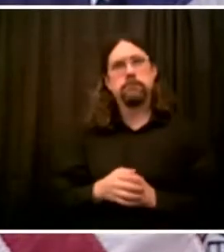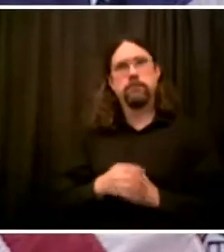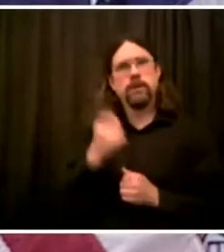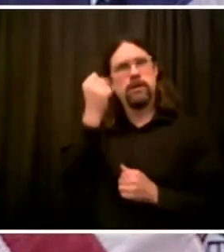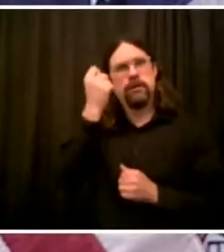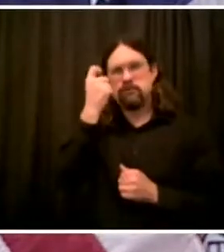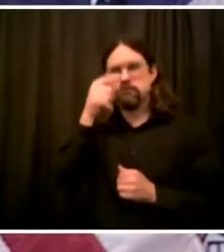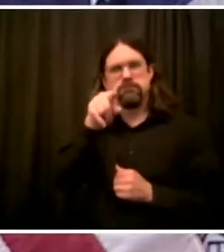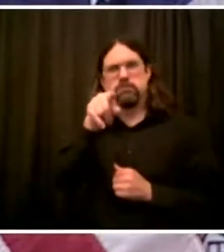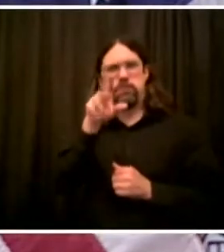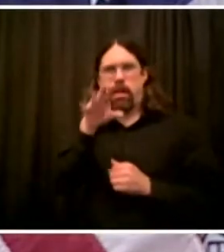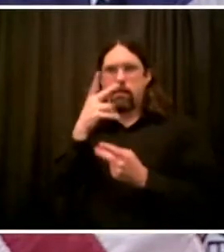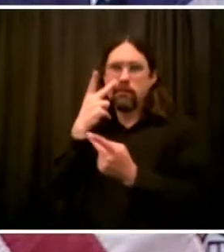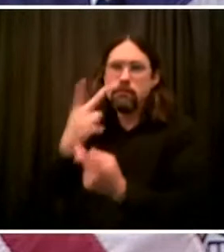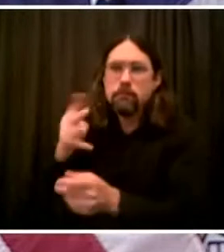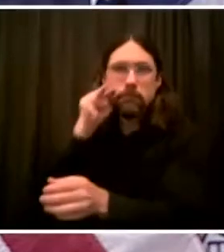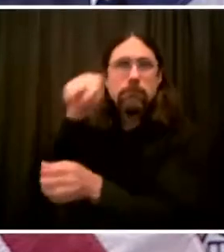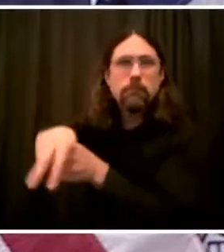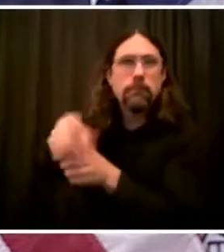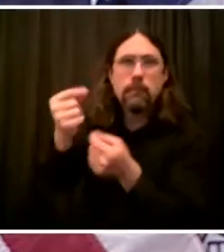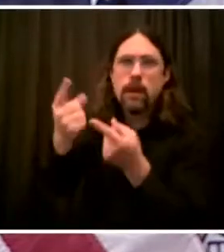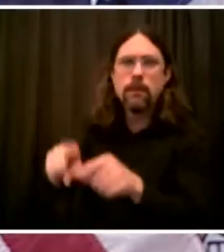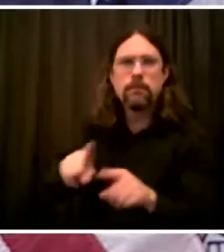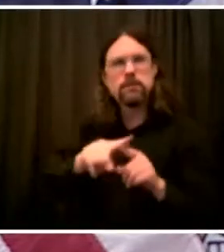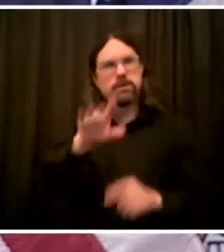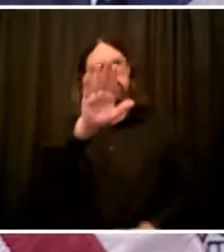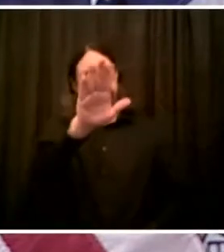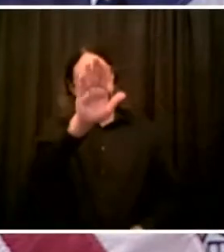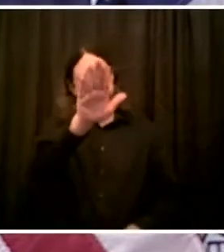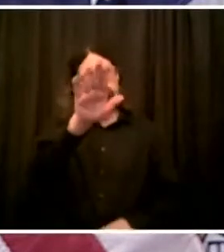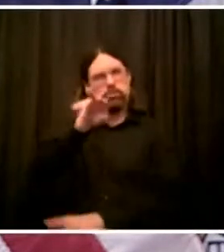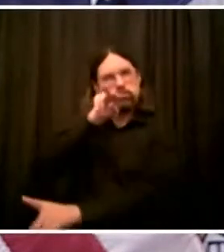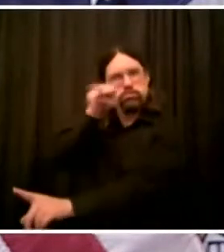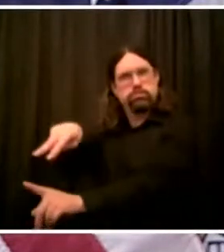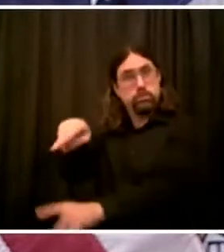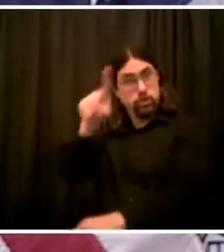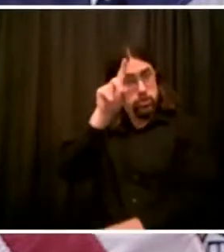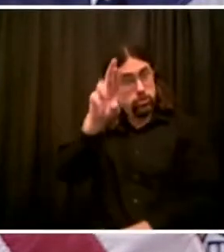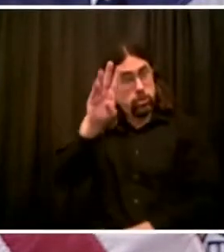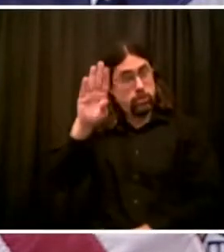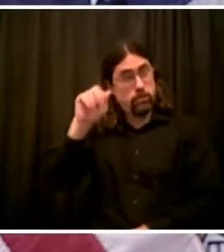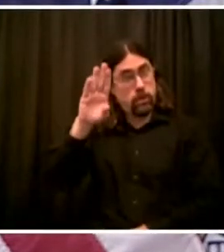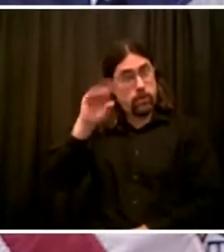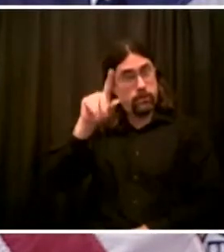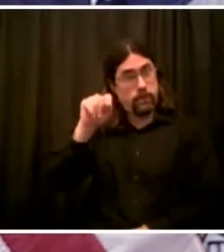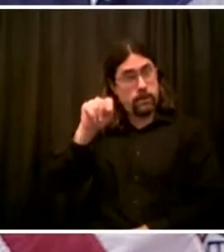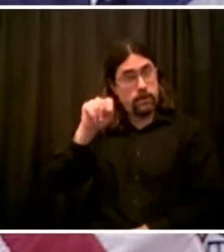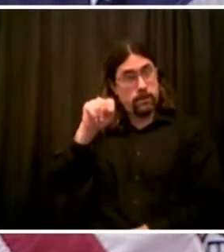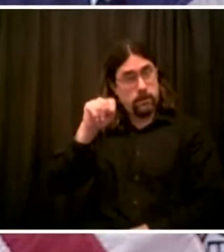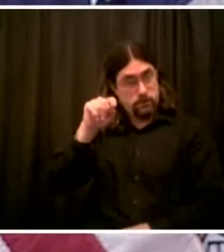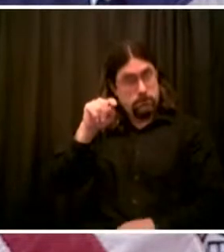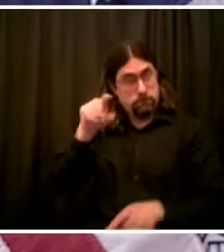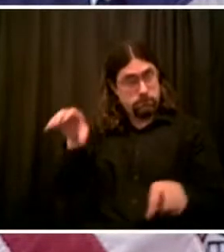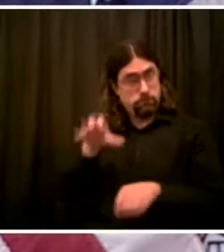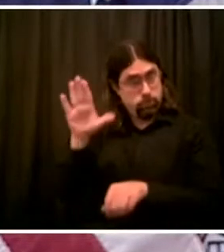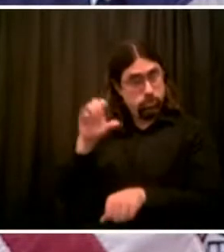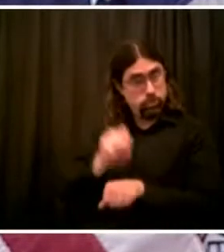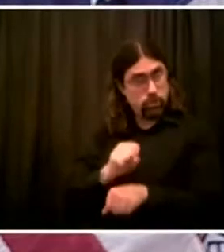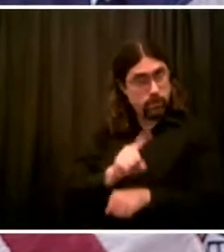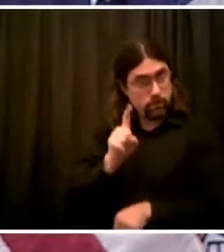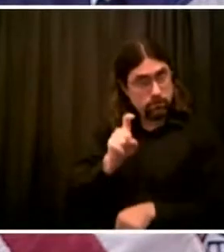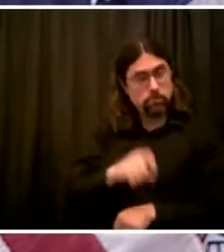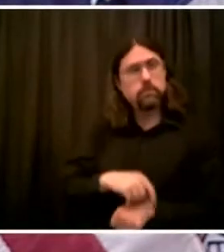the NYPD is testifying at the City Council budget hearing today. They have reportedly identified about $10 million in